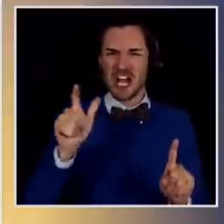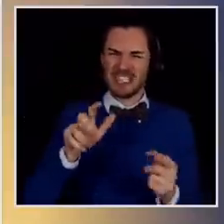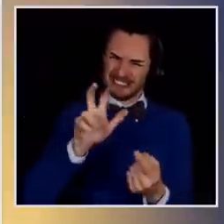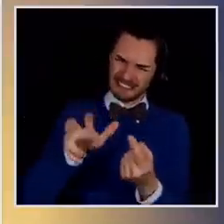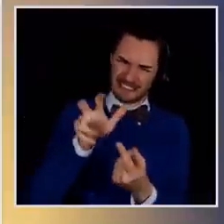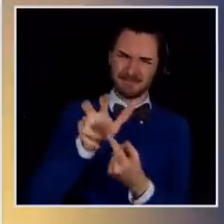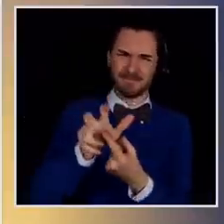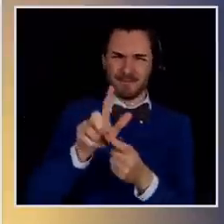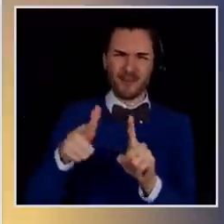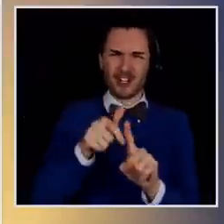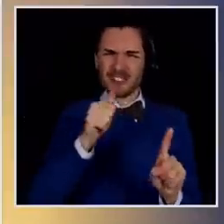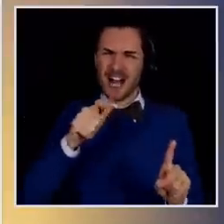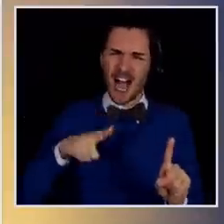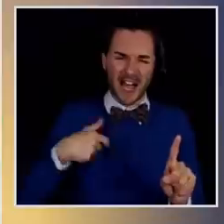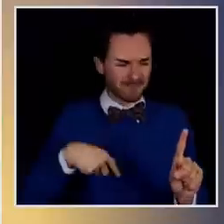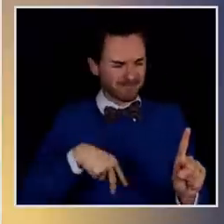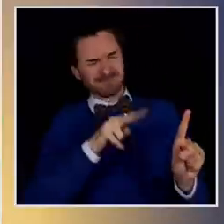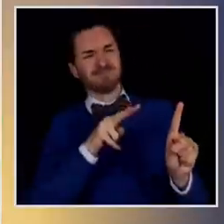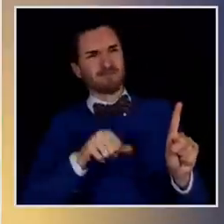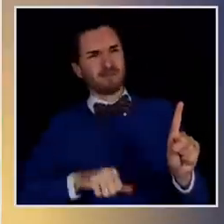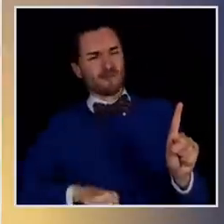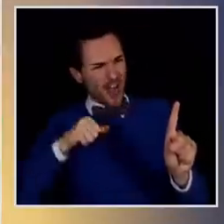of her.